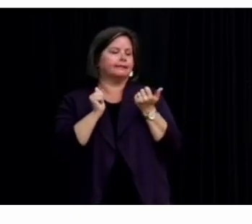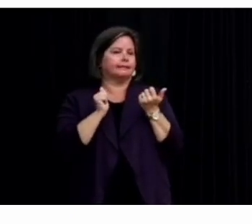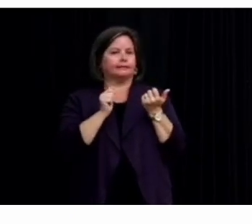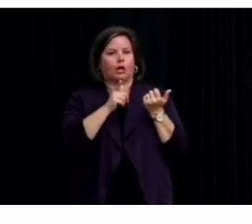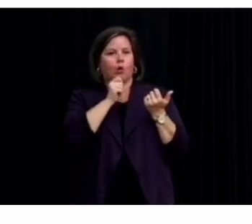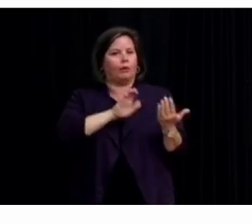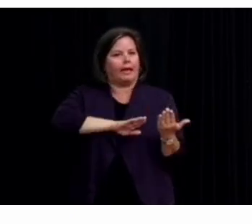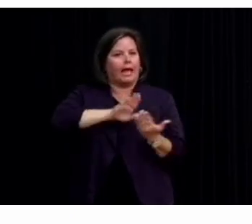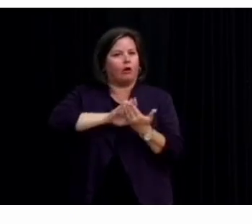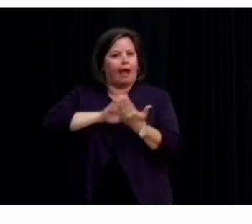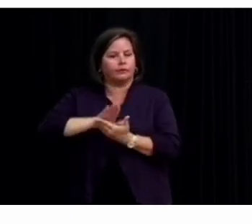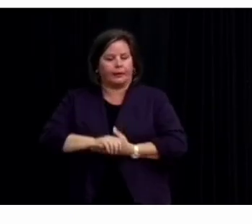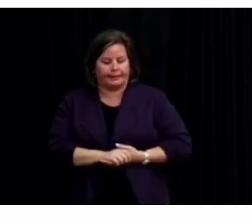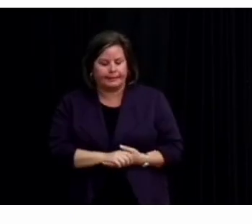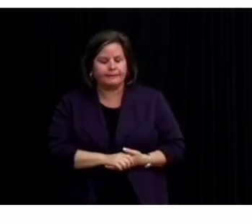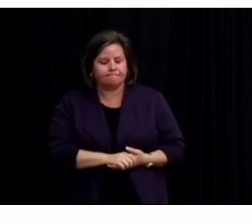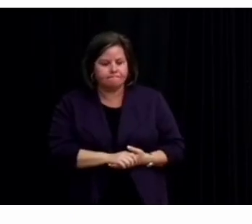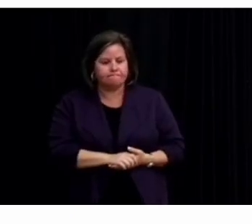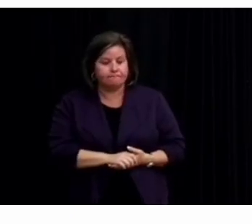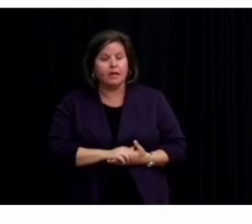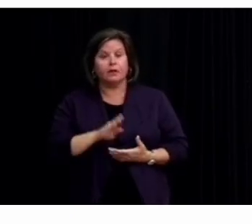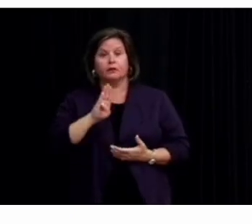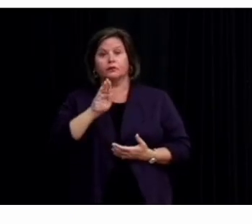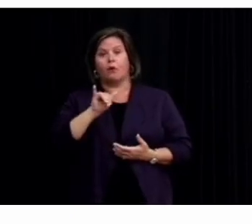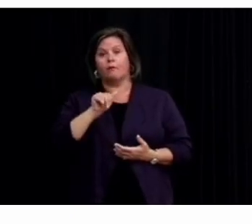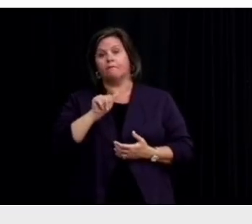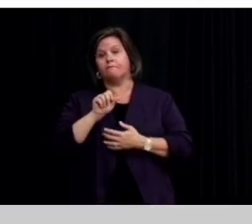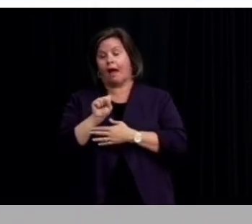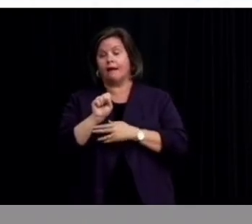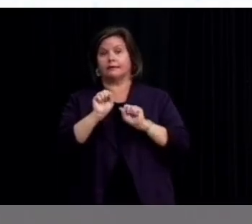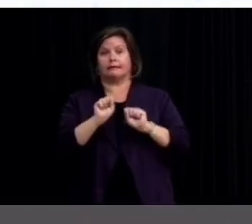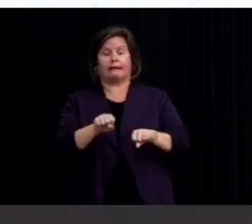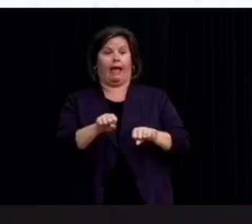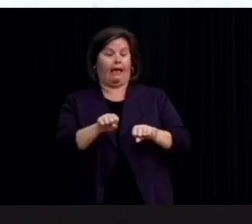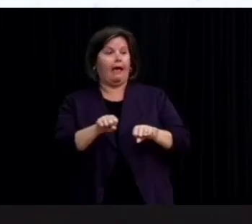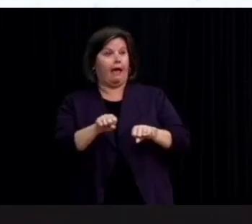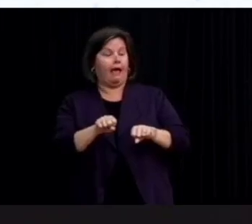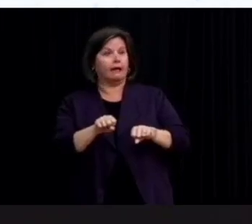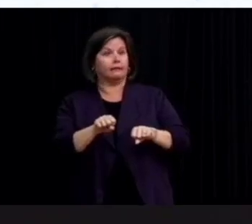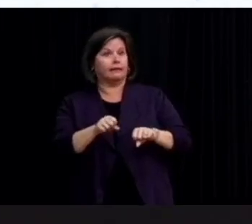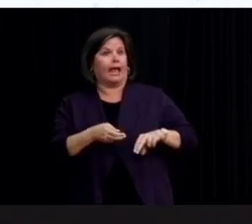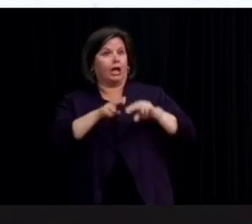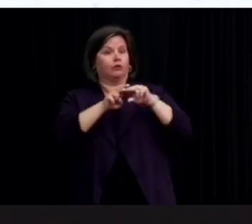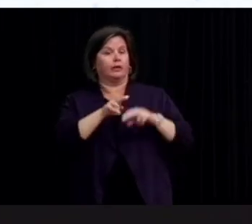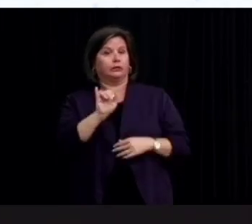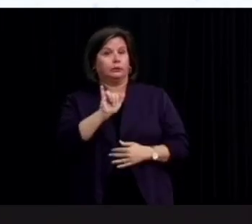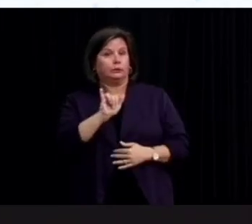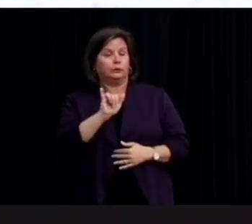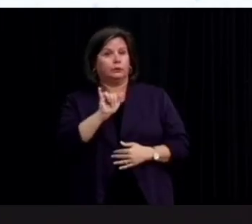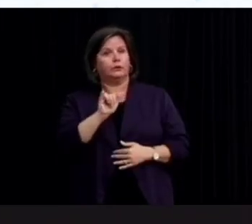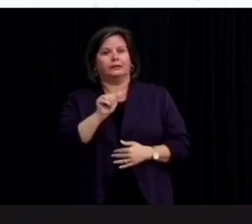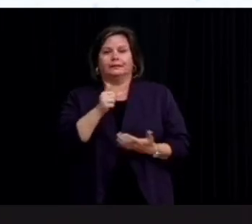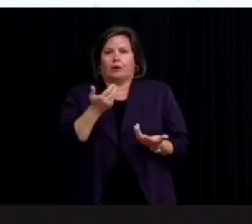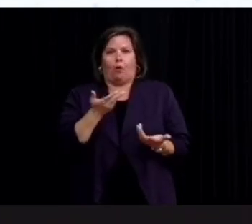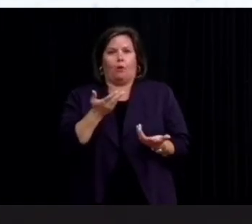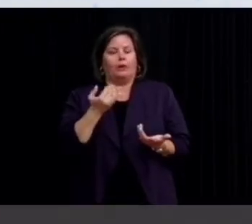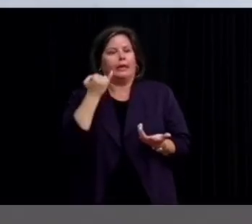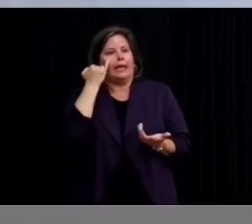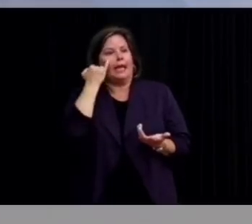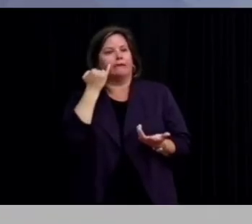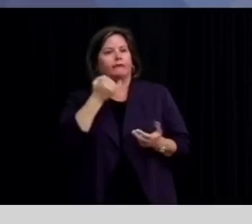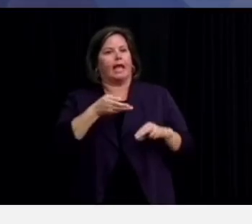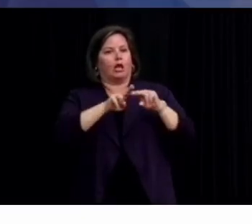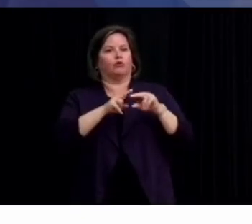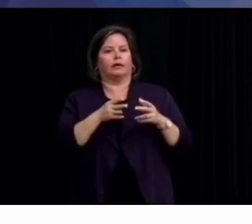about how the ways that biases can be increased. Inconsistency is a key. We talk about a bias being increased